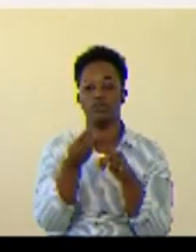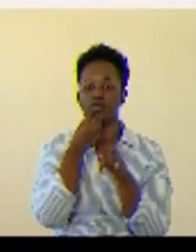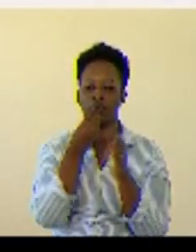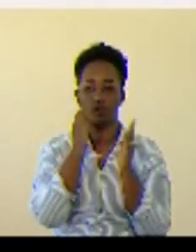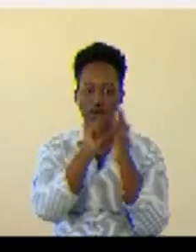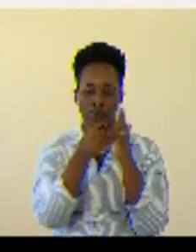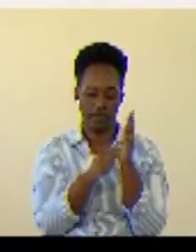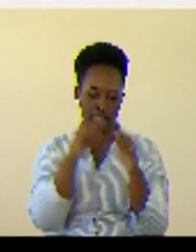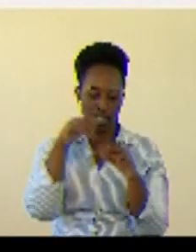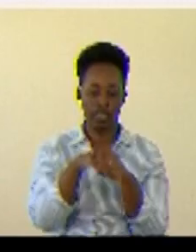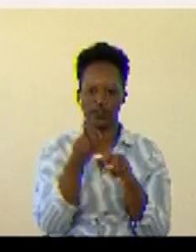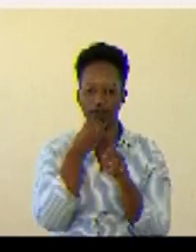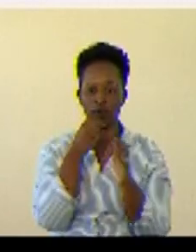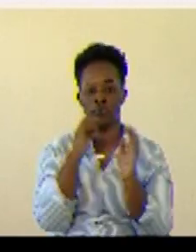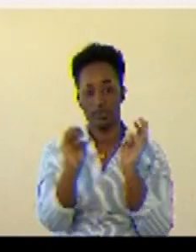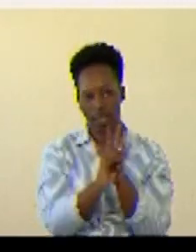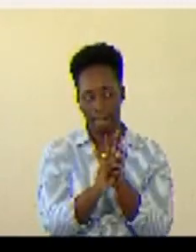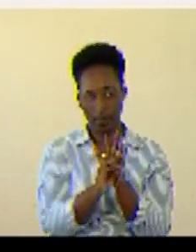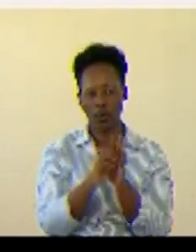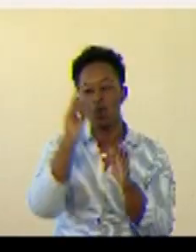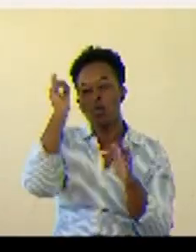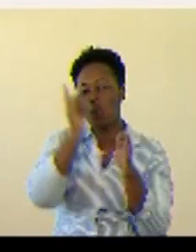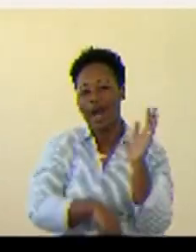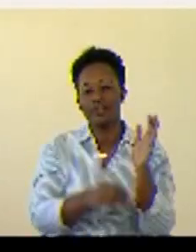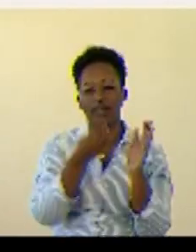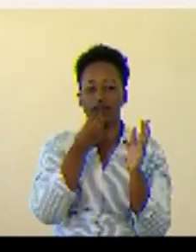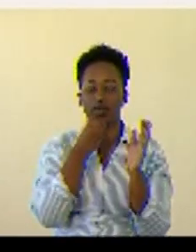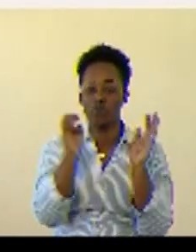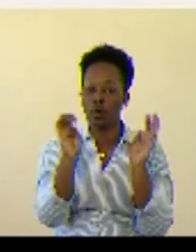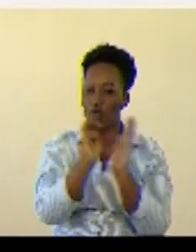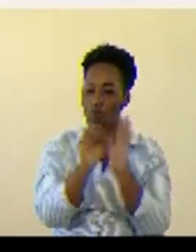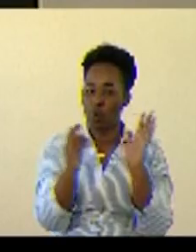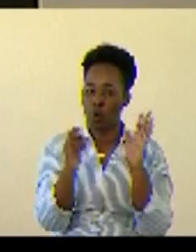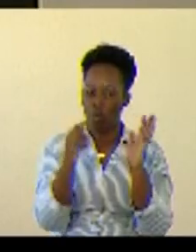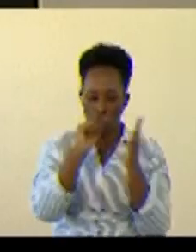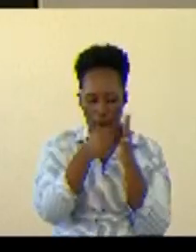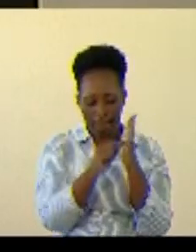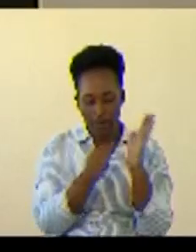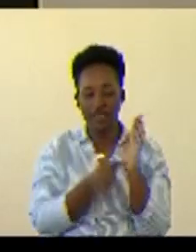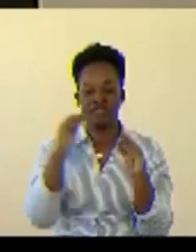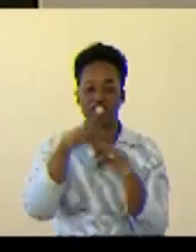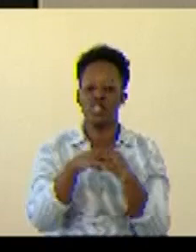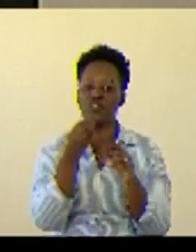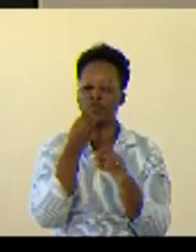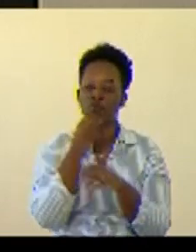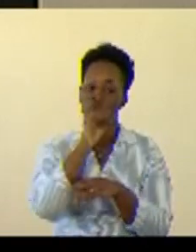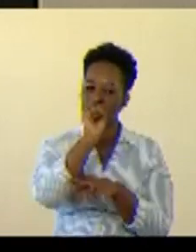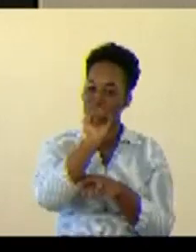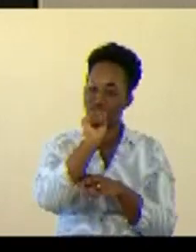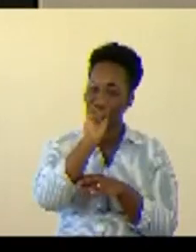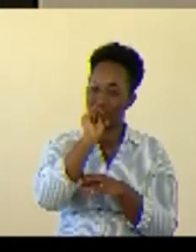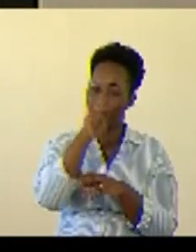components in the food sample. What are the food components that are present in the food sample? Why do we say these